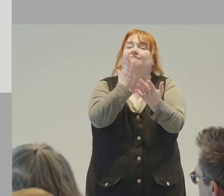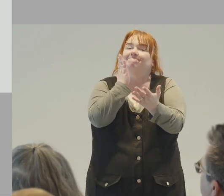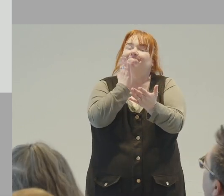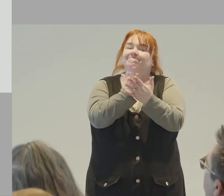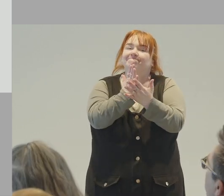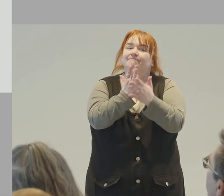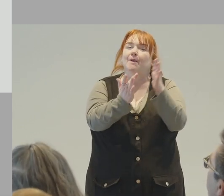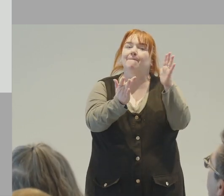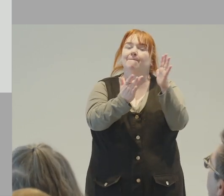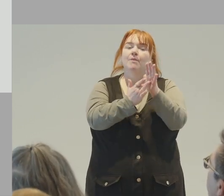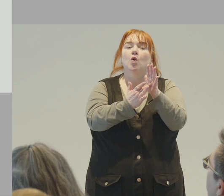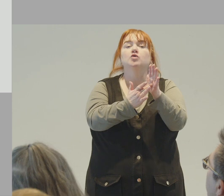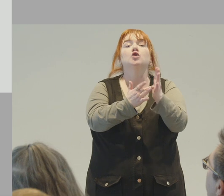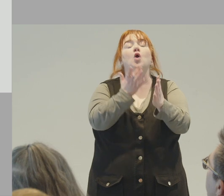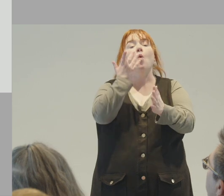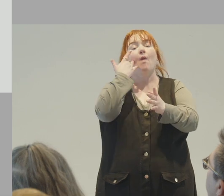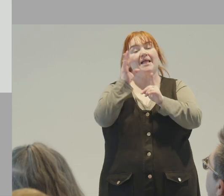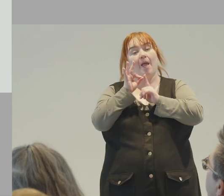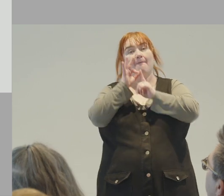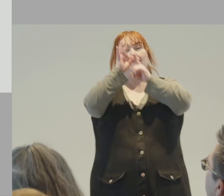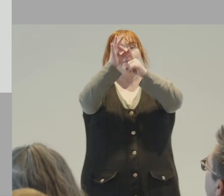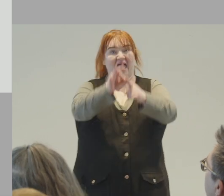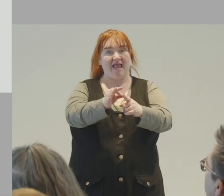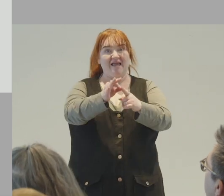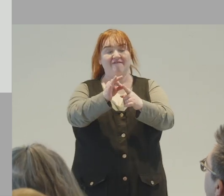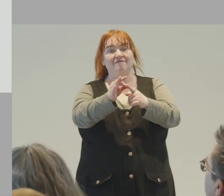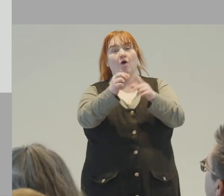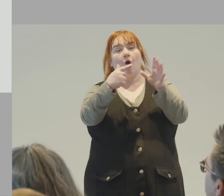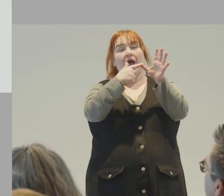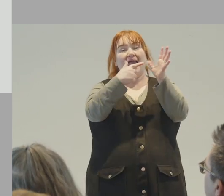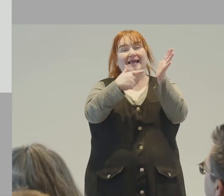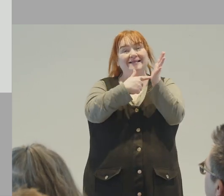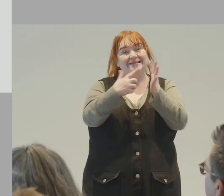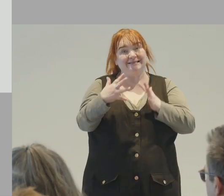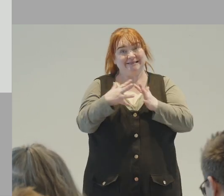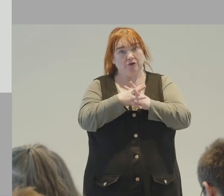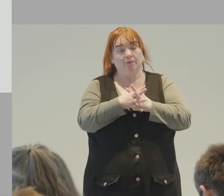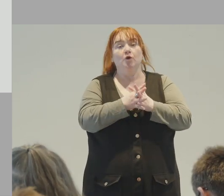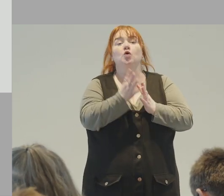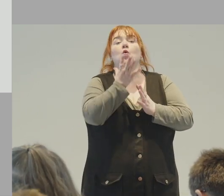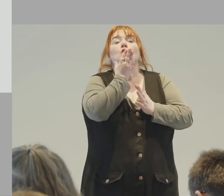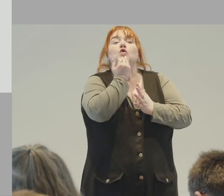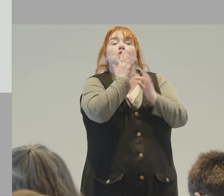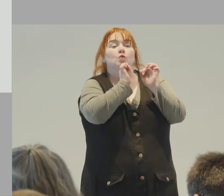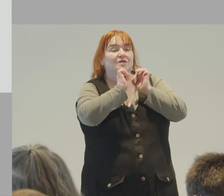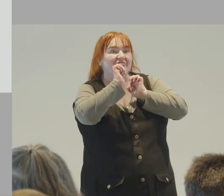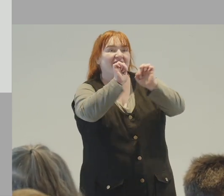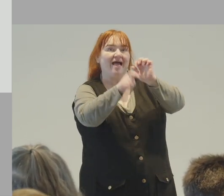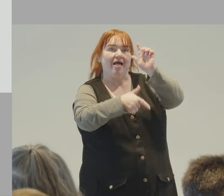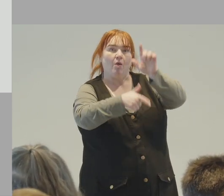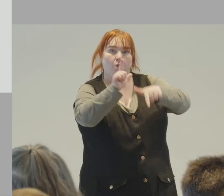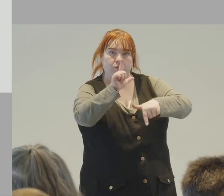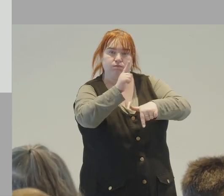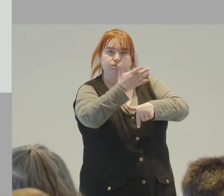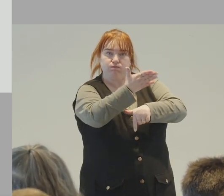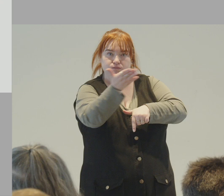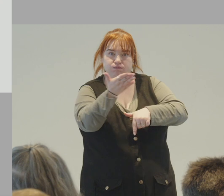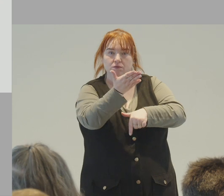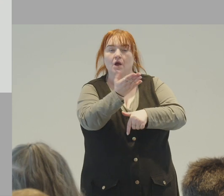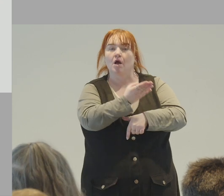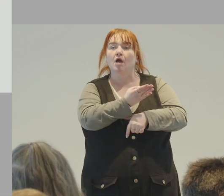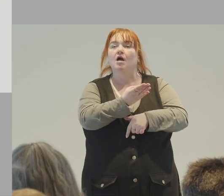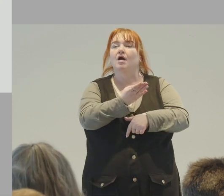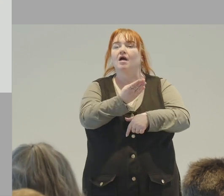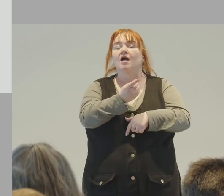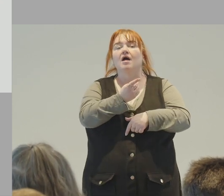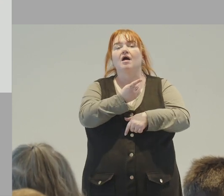Work's words. Some of us will be familiar from this with the benefits process, but in Access All